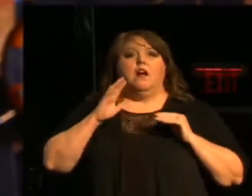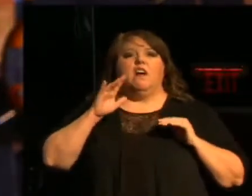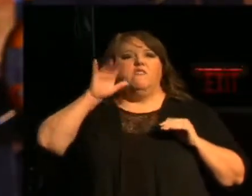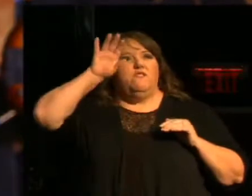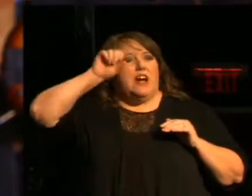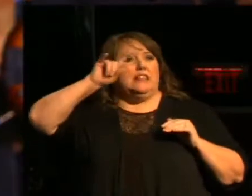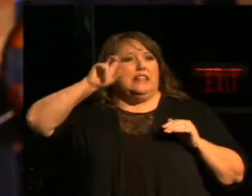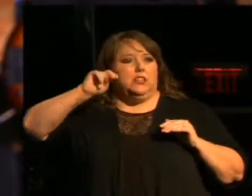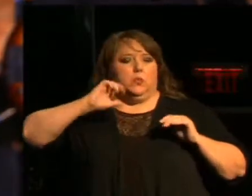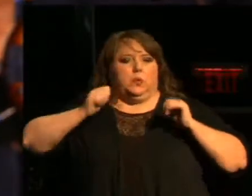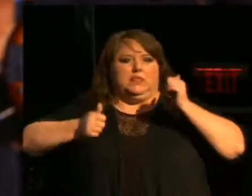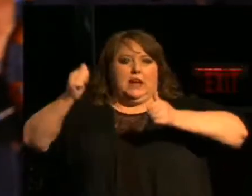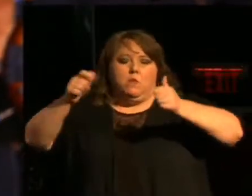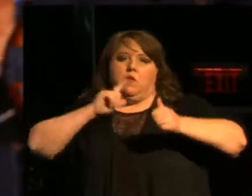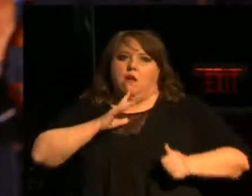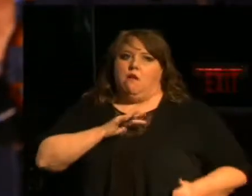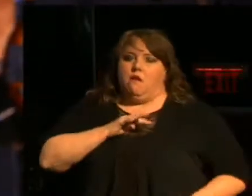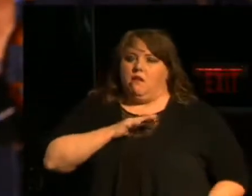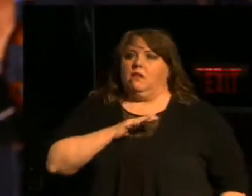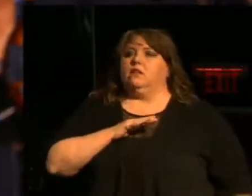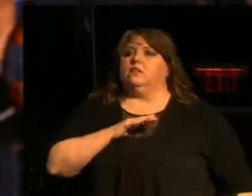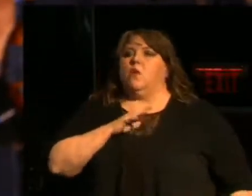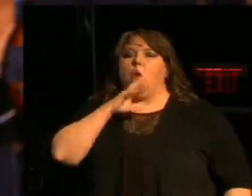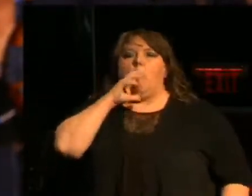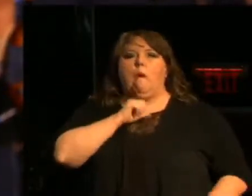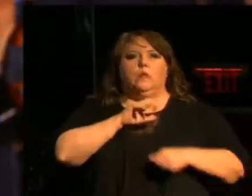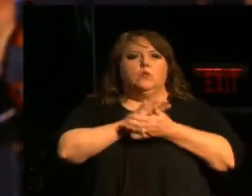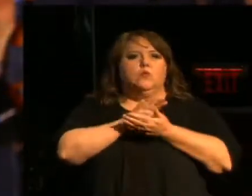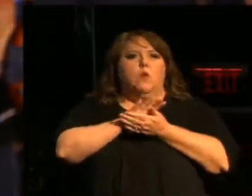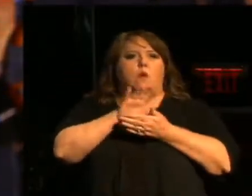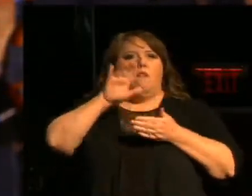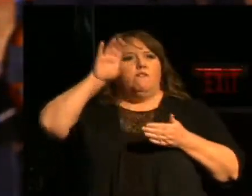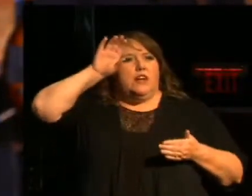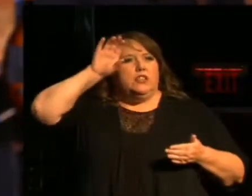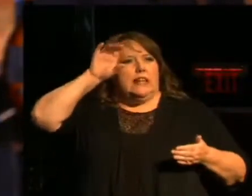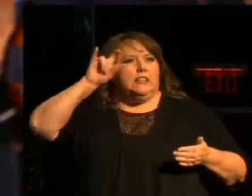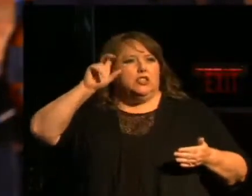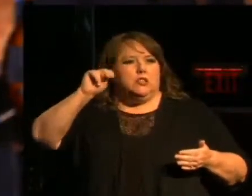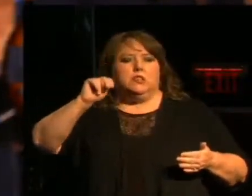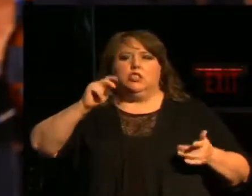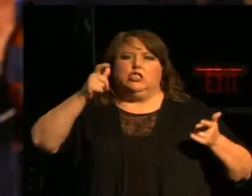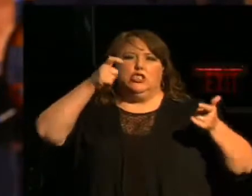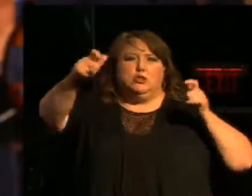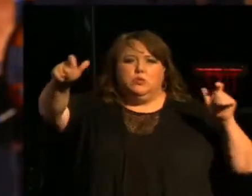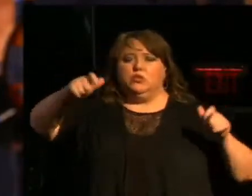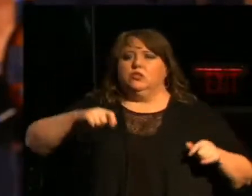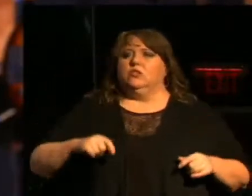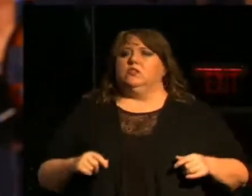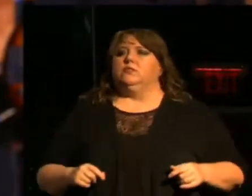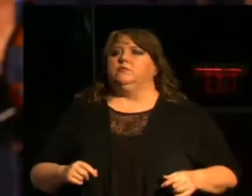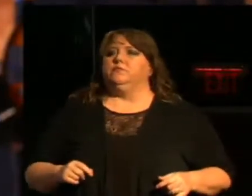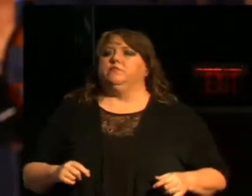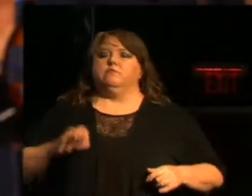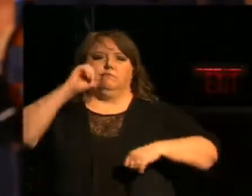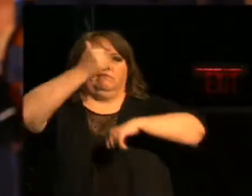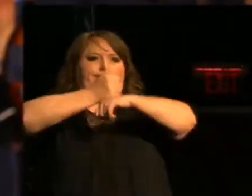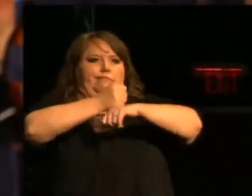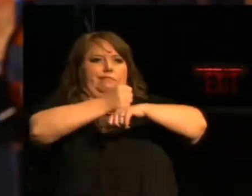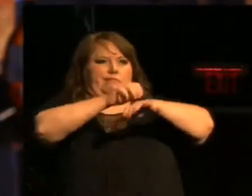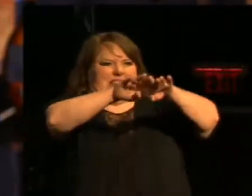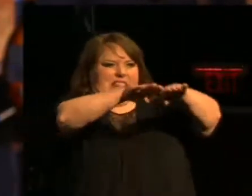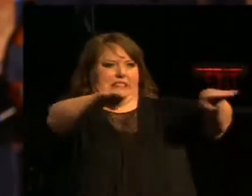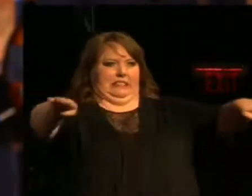and popular old-time spirituals. The song is pretty cool. So when we do it this month, and you'll hear it all month long, you'll remember